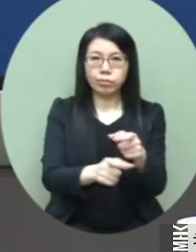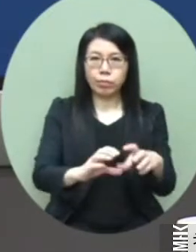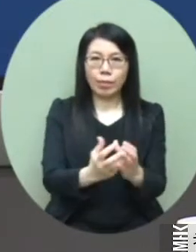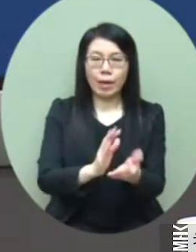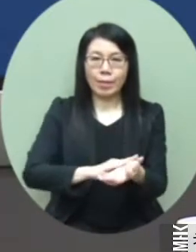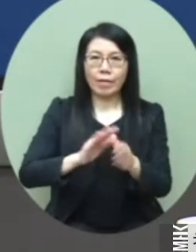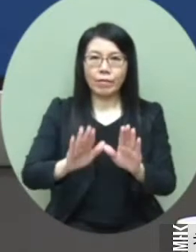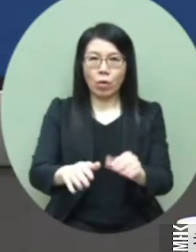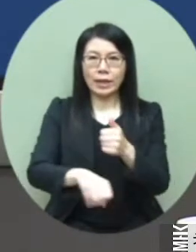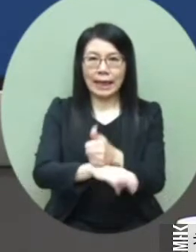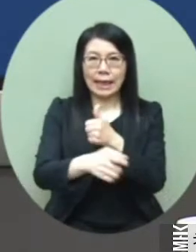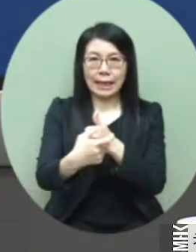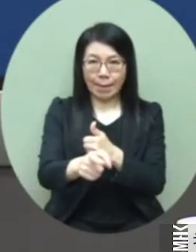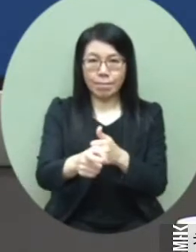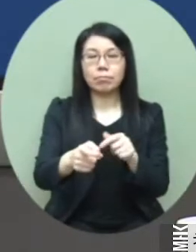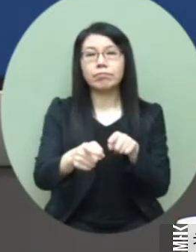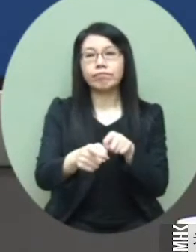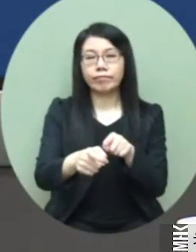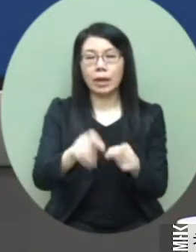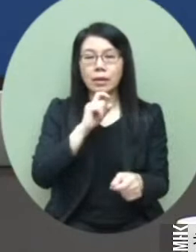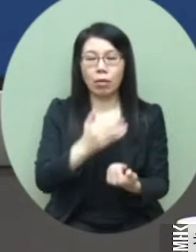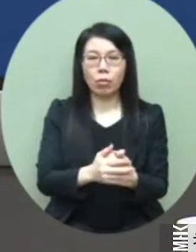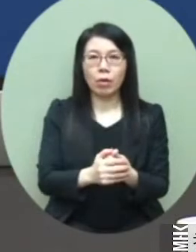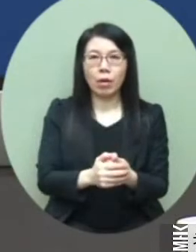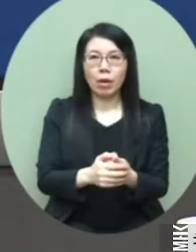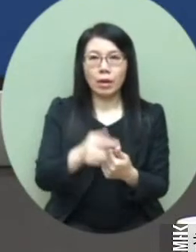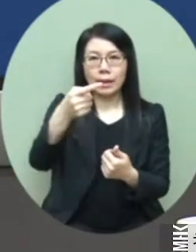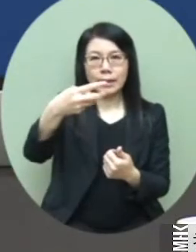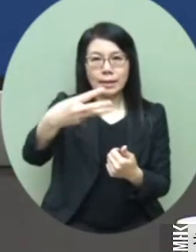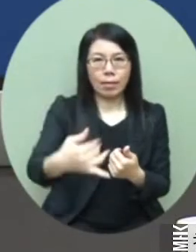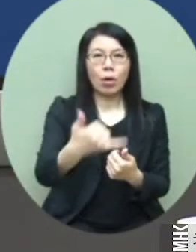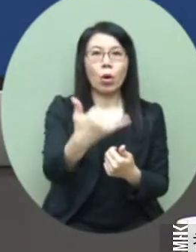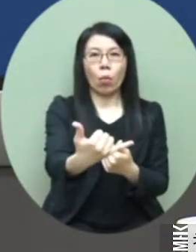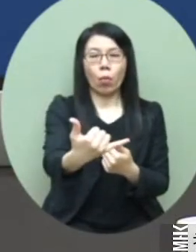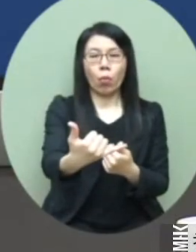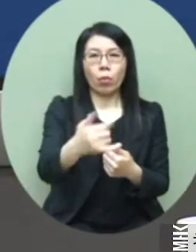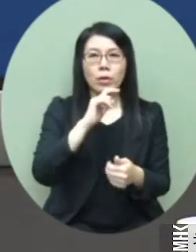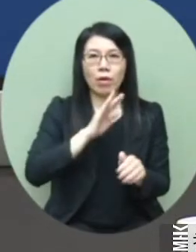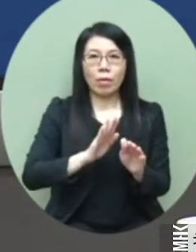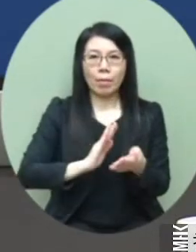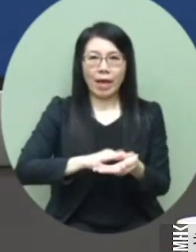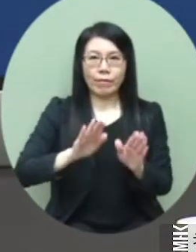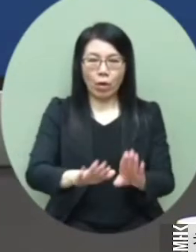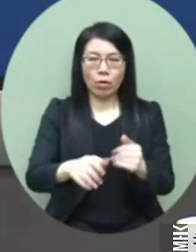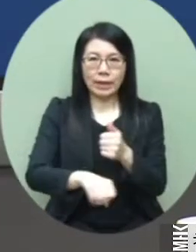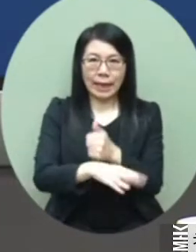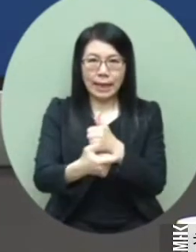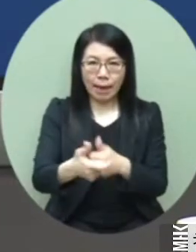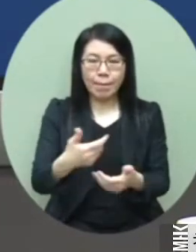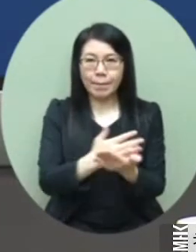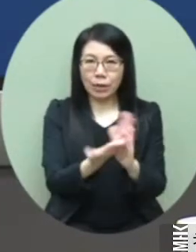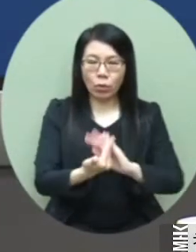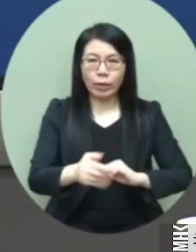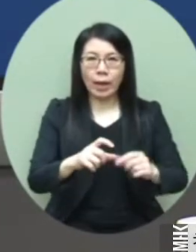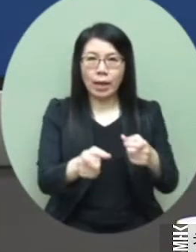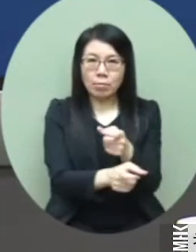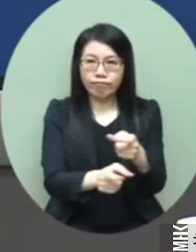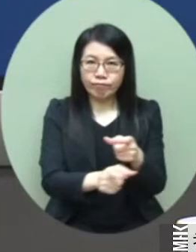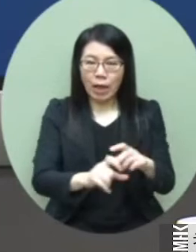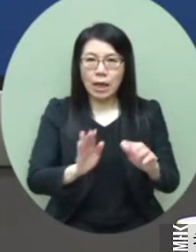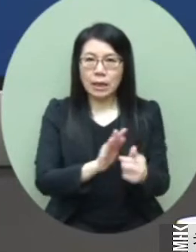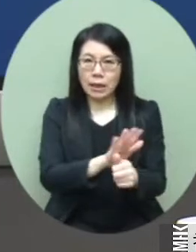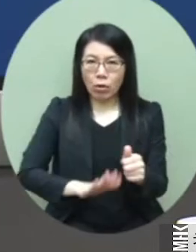focused. We have the anti-epidemic fund. We have got 6 rounds helping different